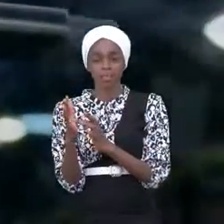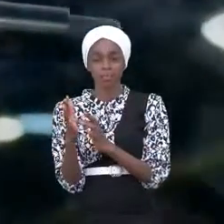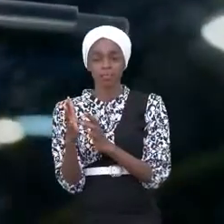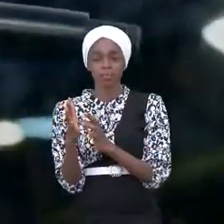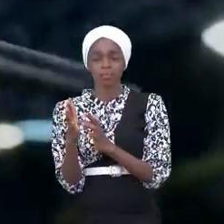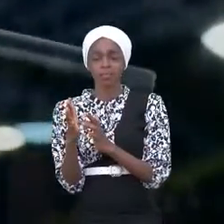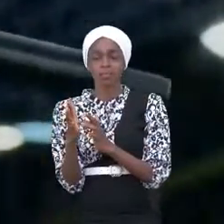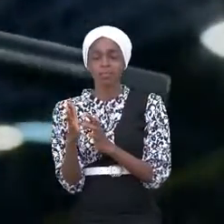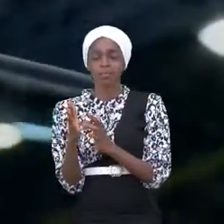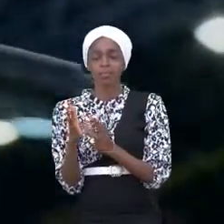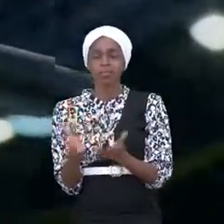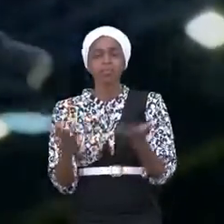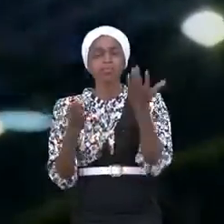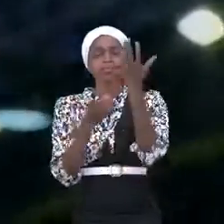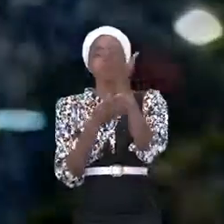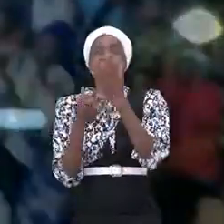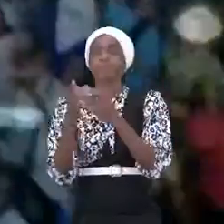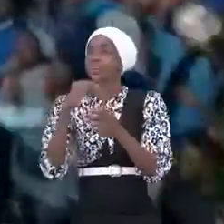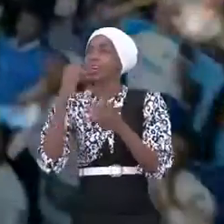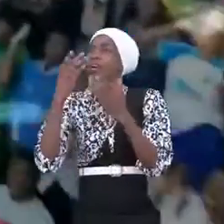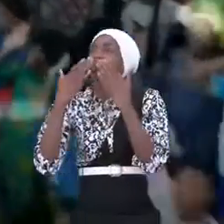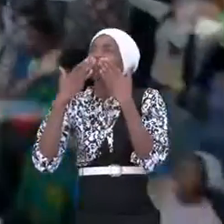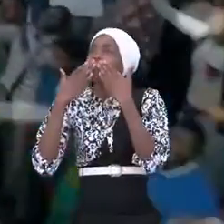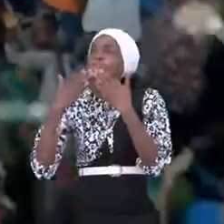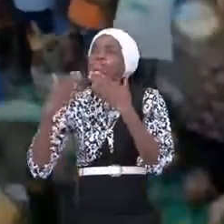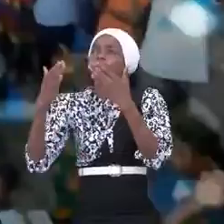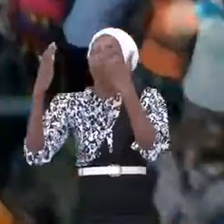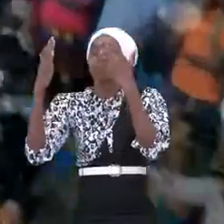Lift your hands and thank you. Thank you, Jesus.